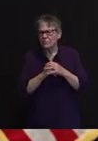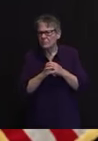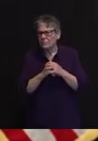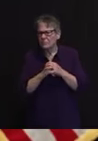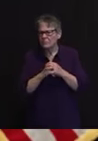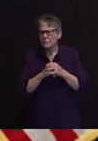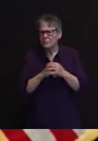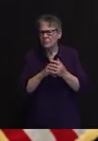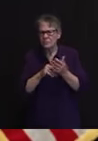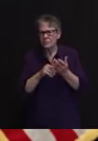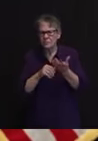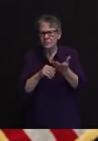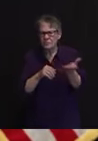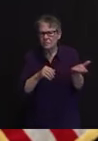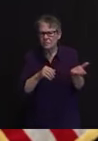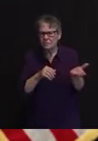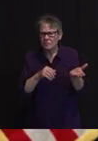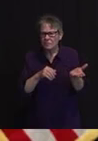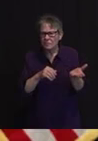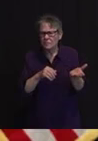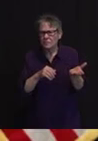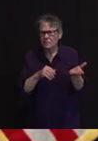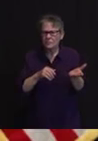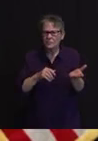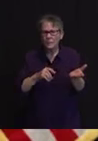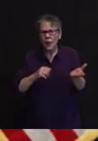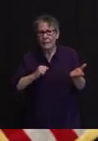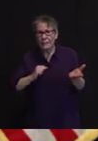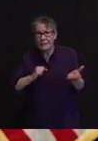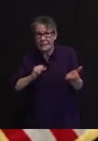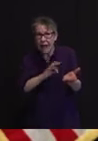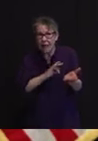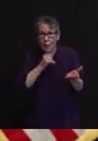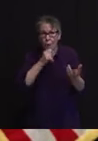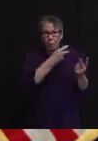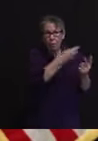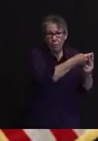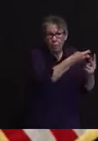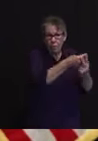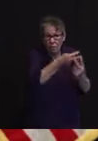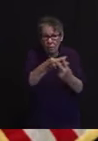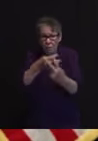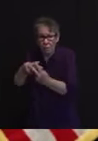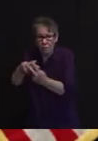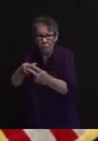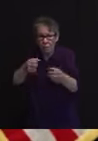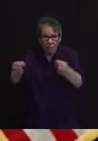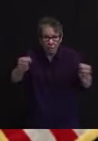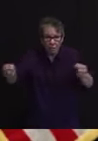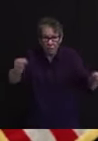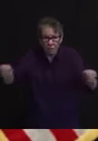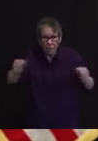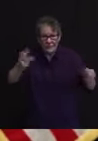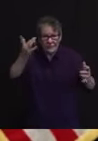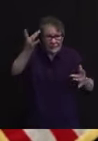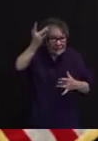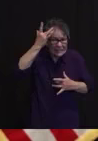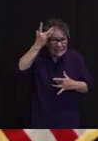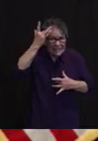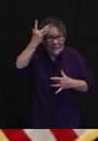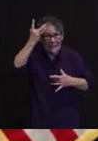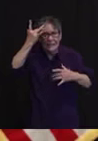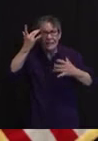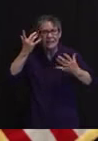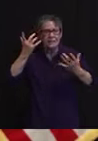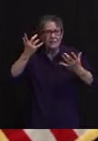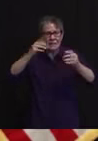In some cases, this is a bridge too far, and we can understand that. Staffing, and then you mentioned testing to